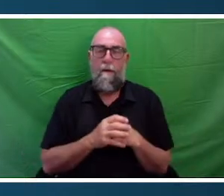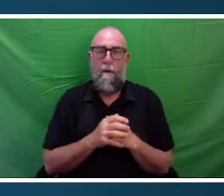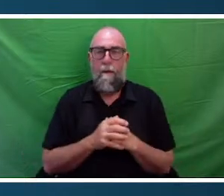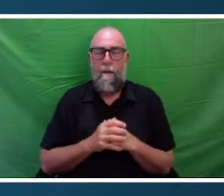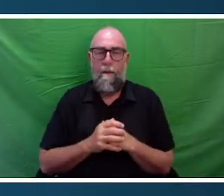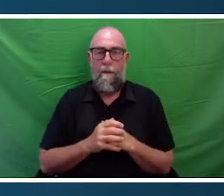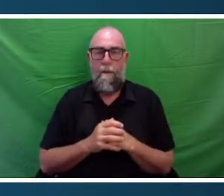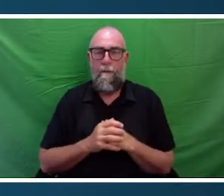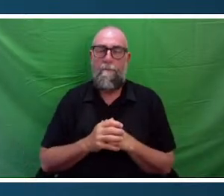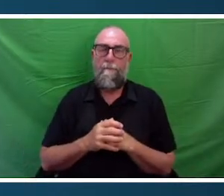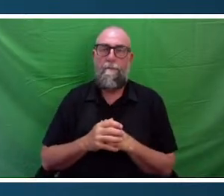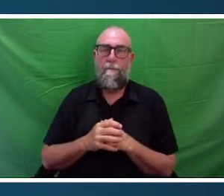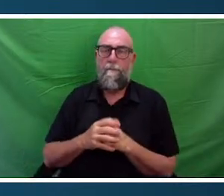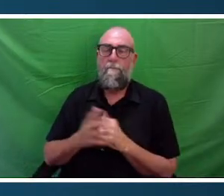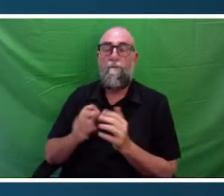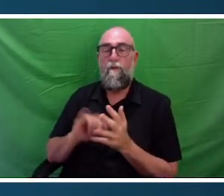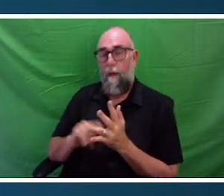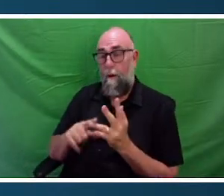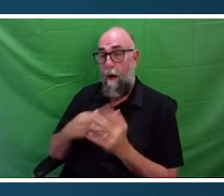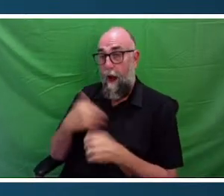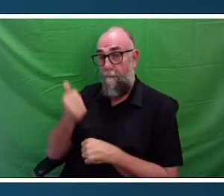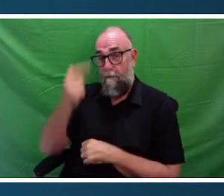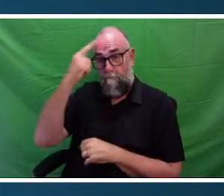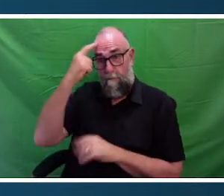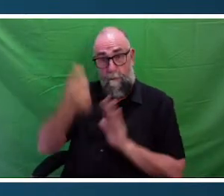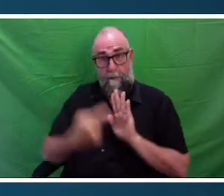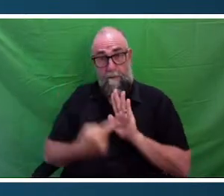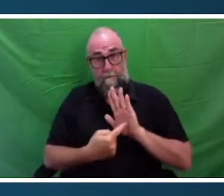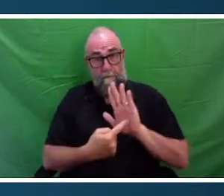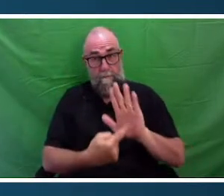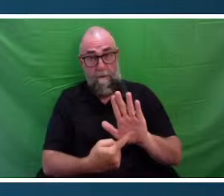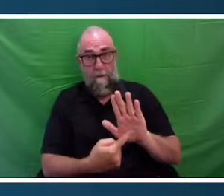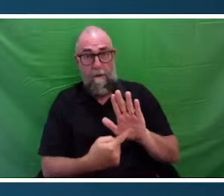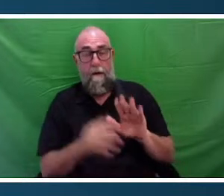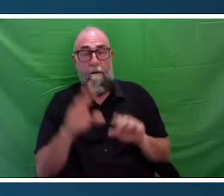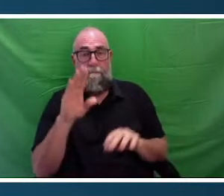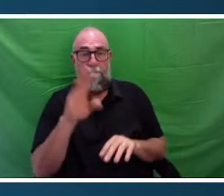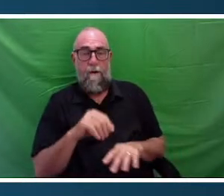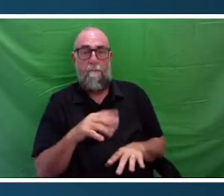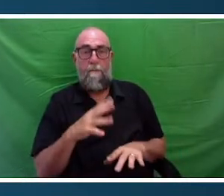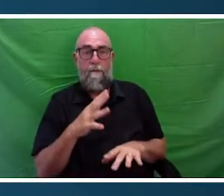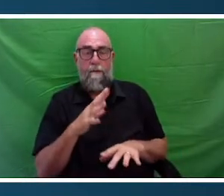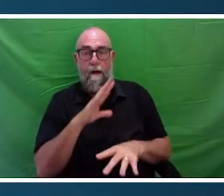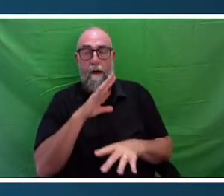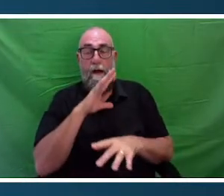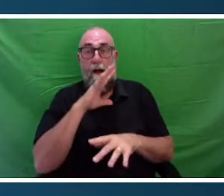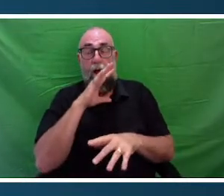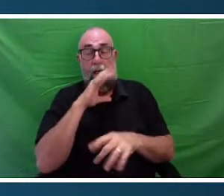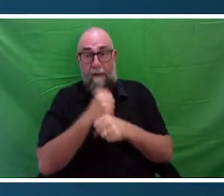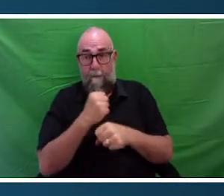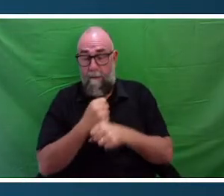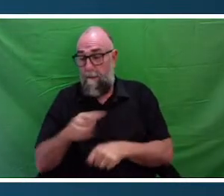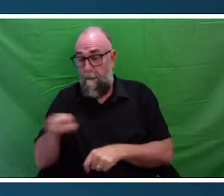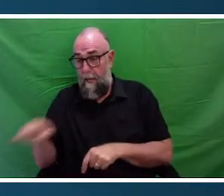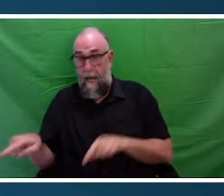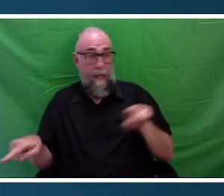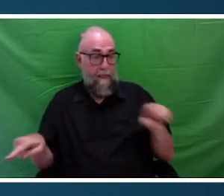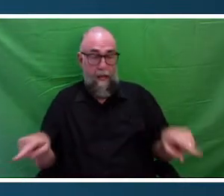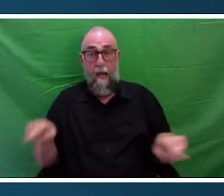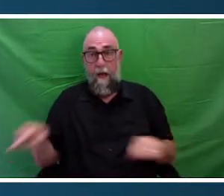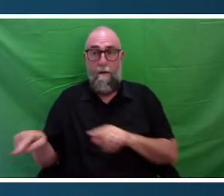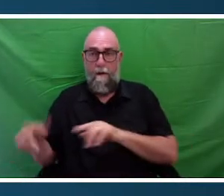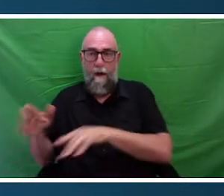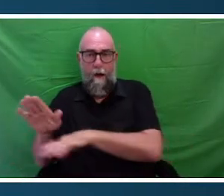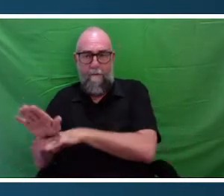let me propose a few recommendations for government from both sending and hosting country to consider. Our view is that there are a